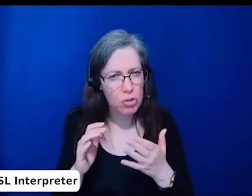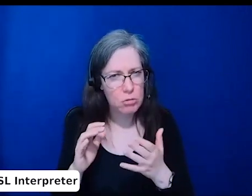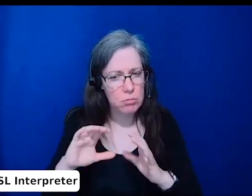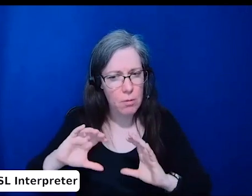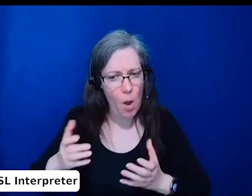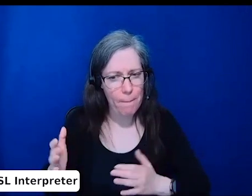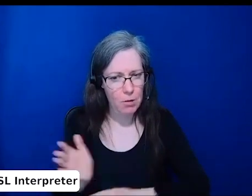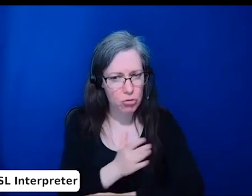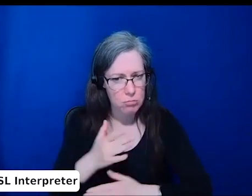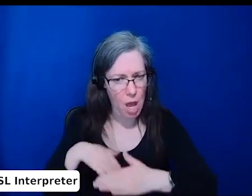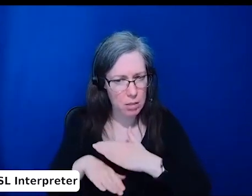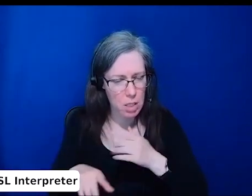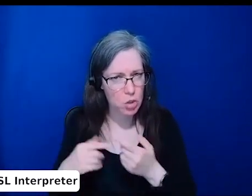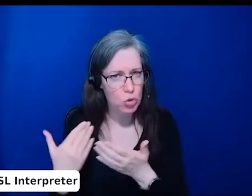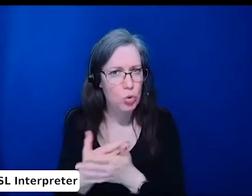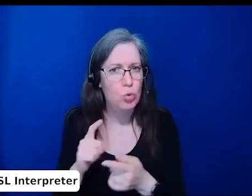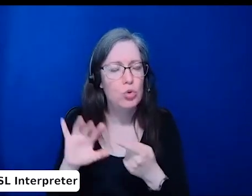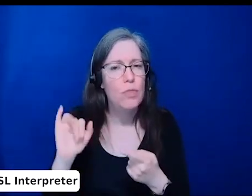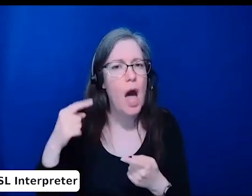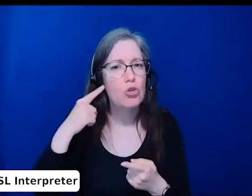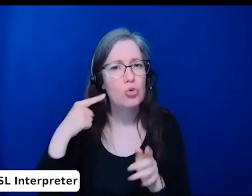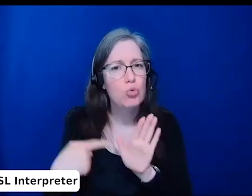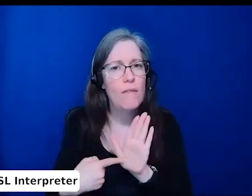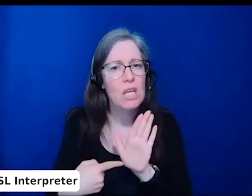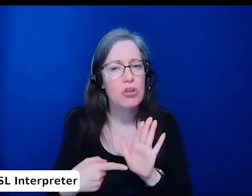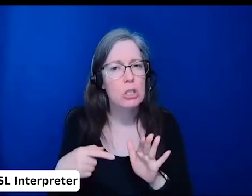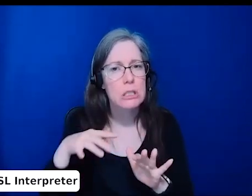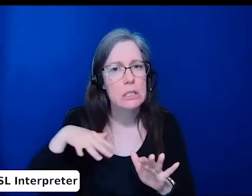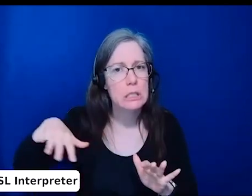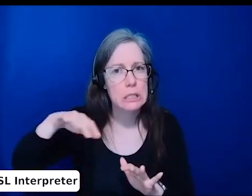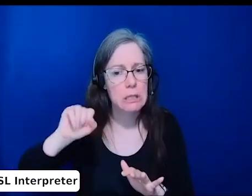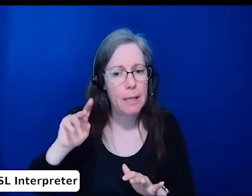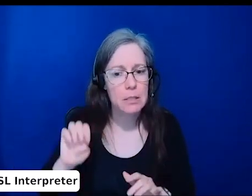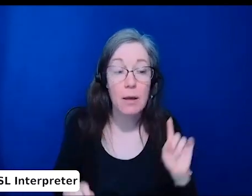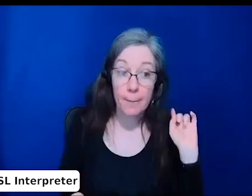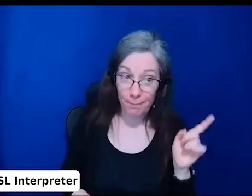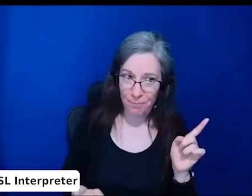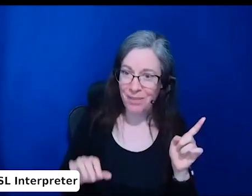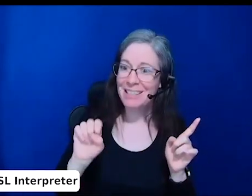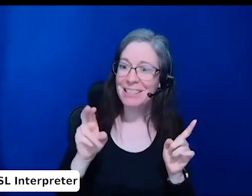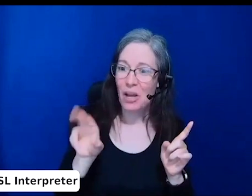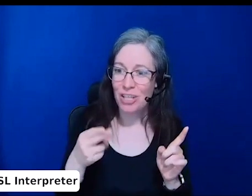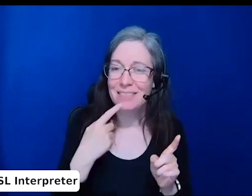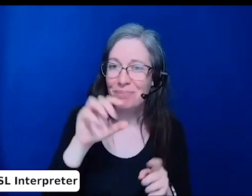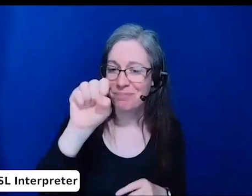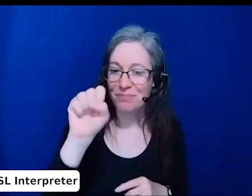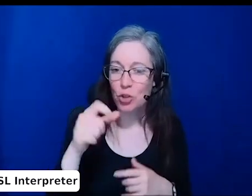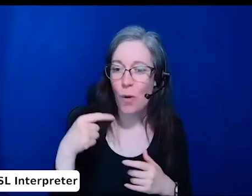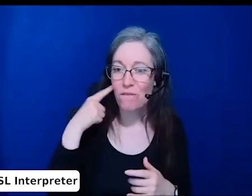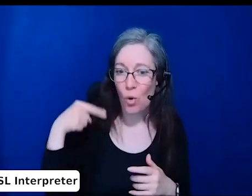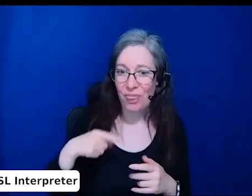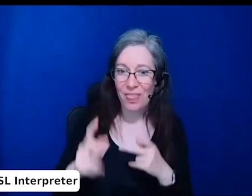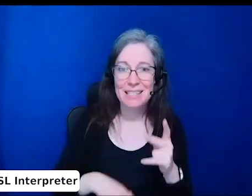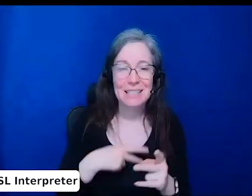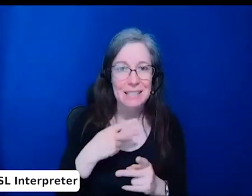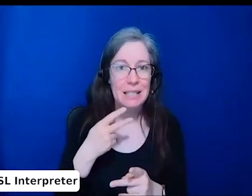of space? Yes. So in this case, the type of sonification that was